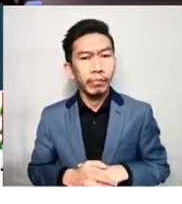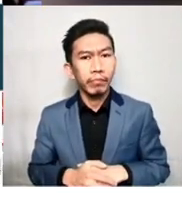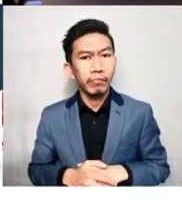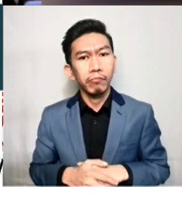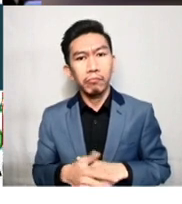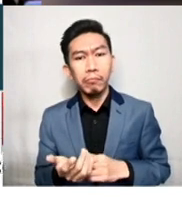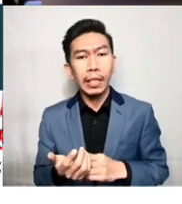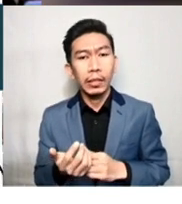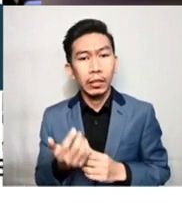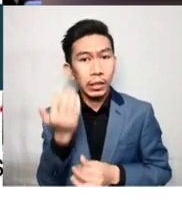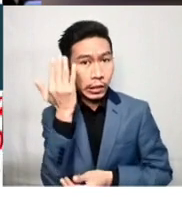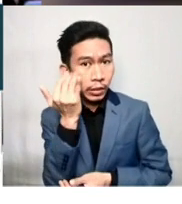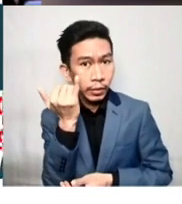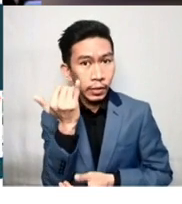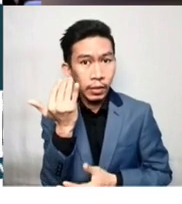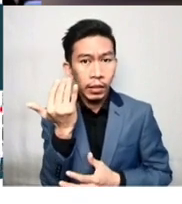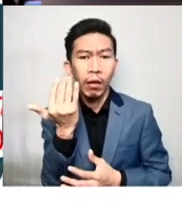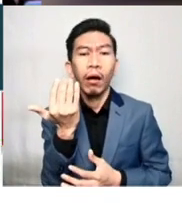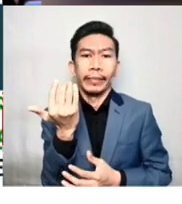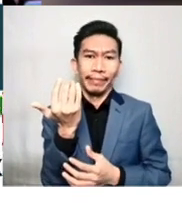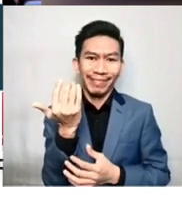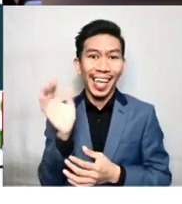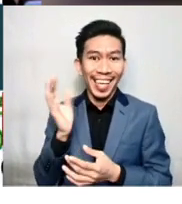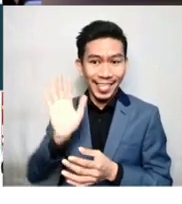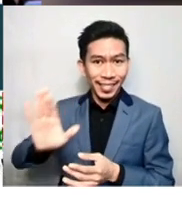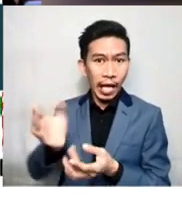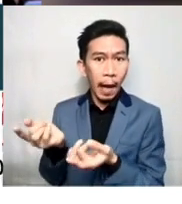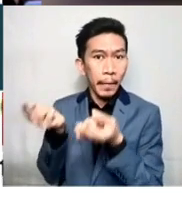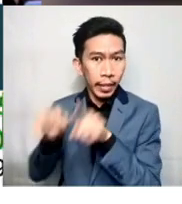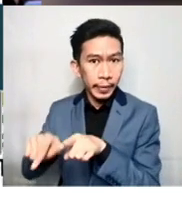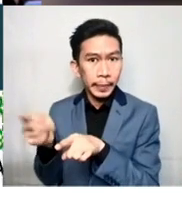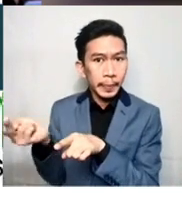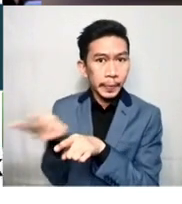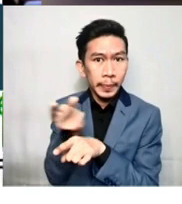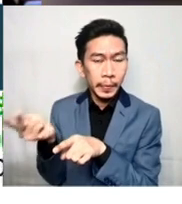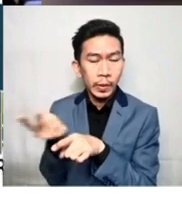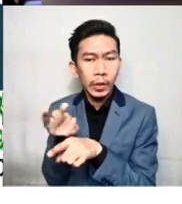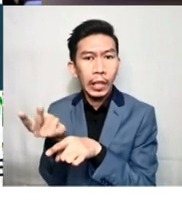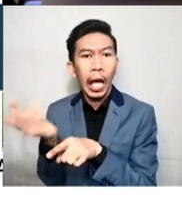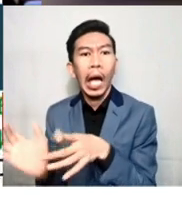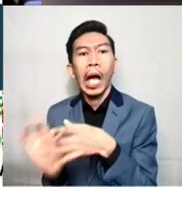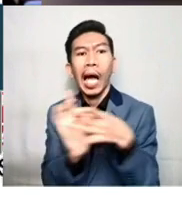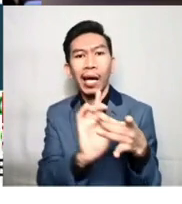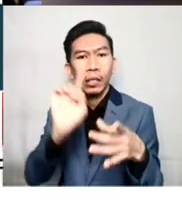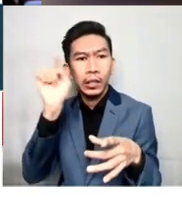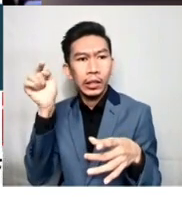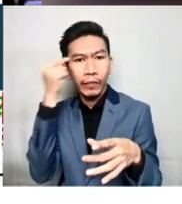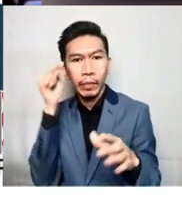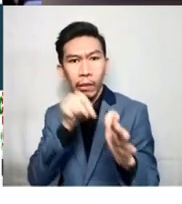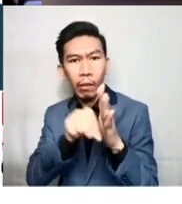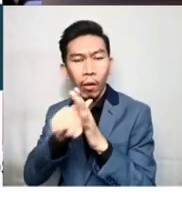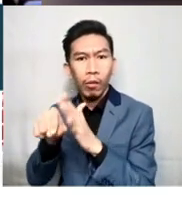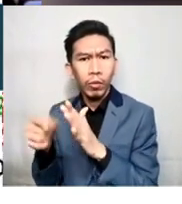the it's very easy to connect these cases because, for one, even if we say